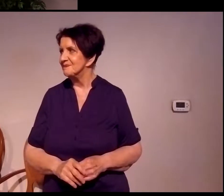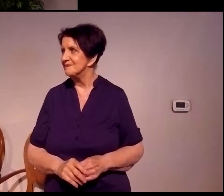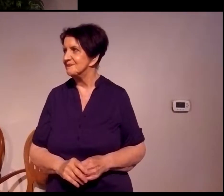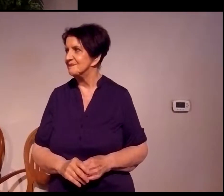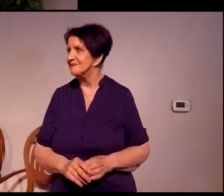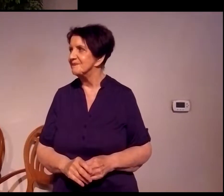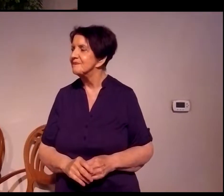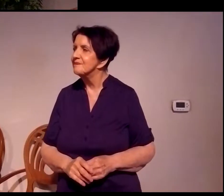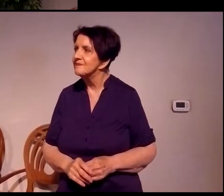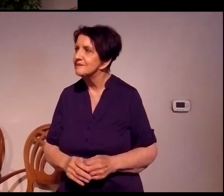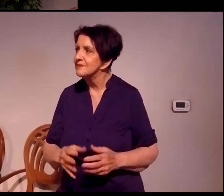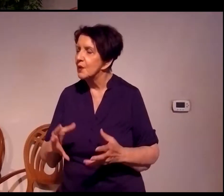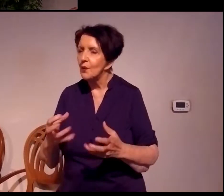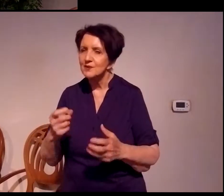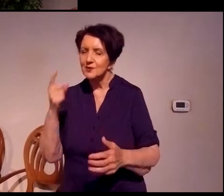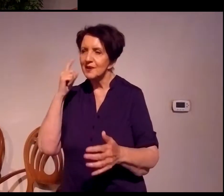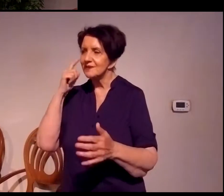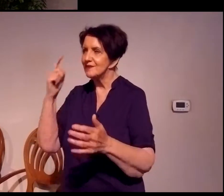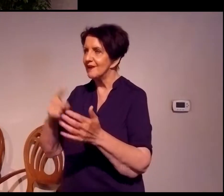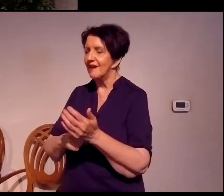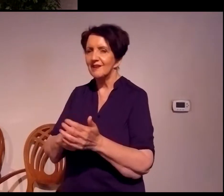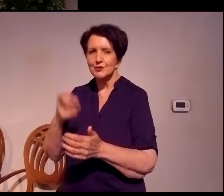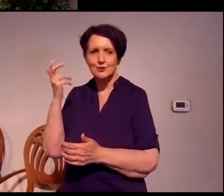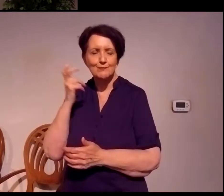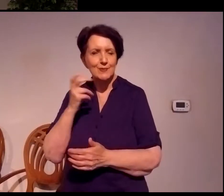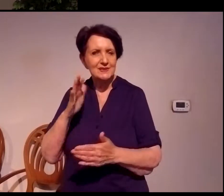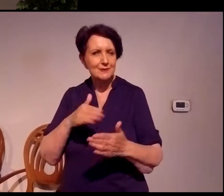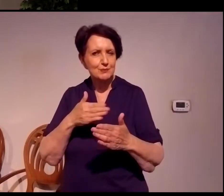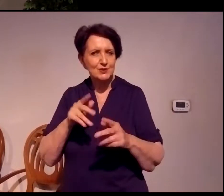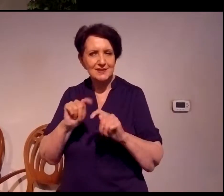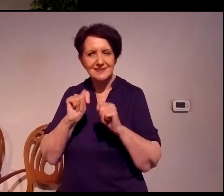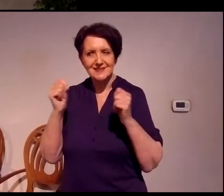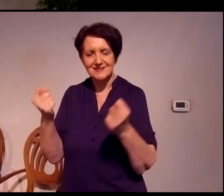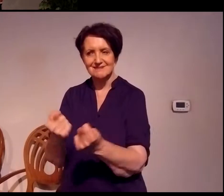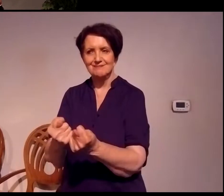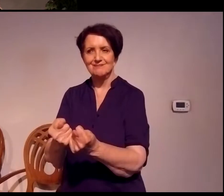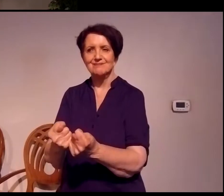Just want to acknowledge this amazing music team. You know,